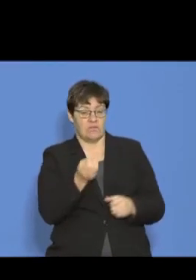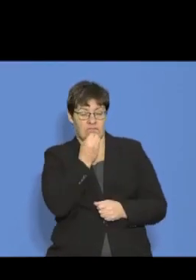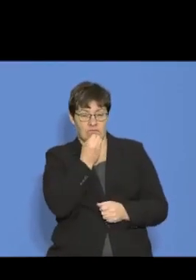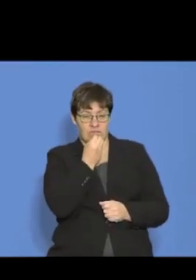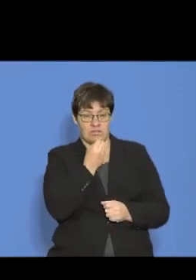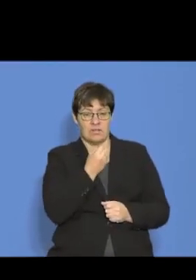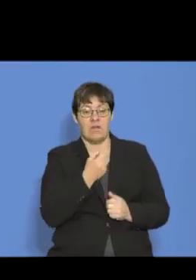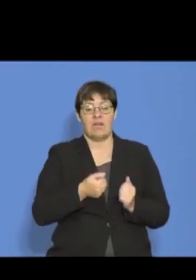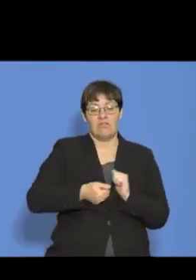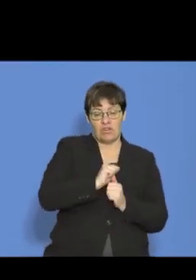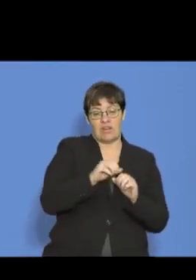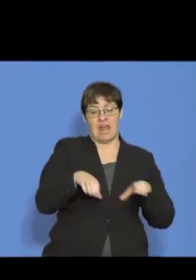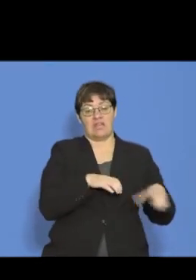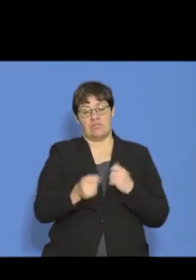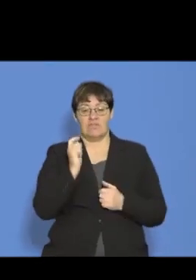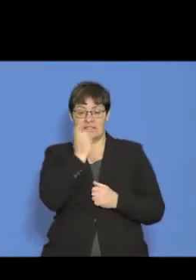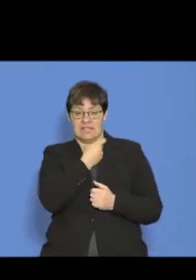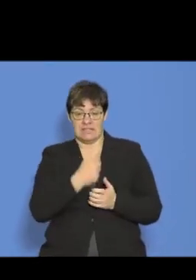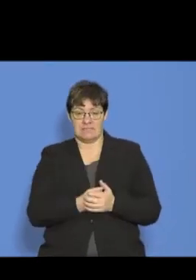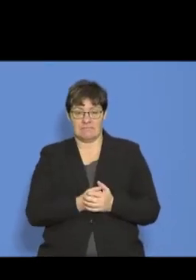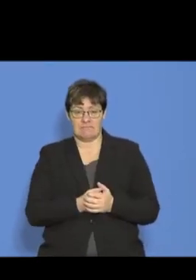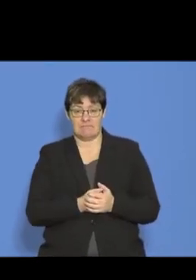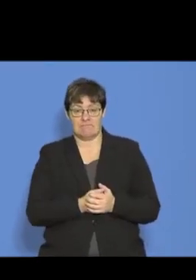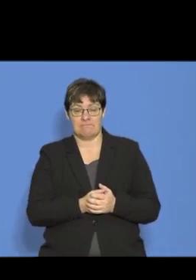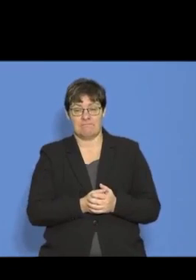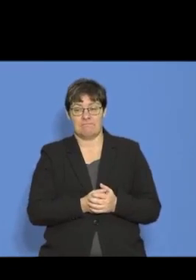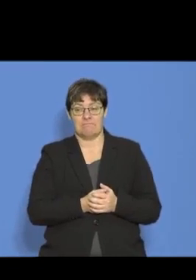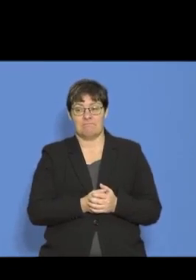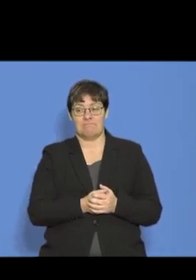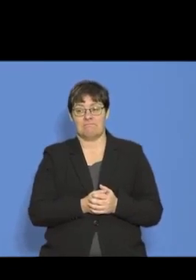food by the grinding action of our teeth.